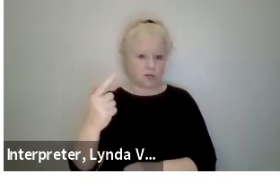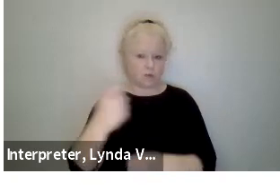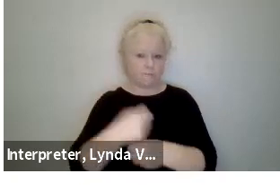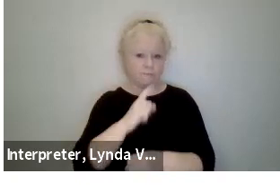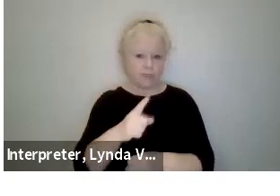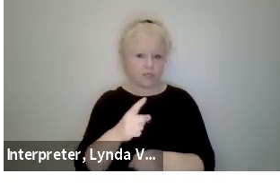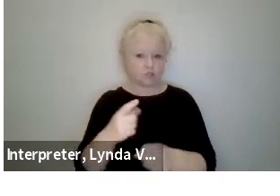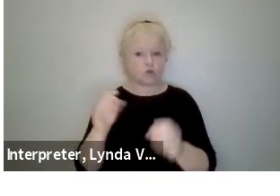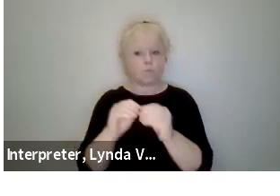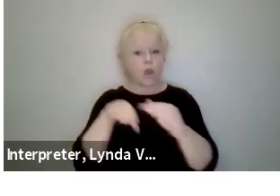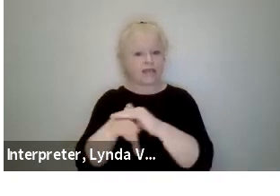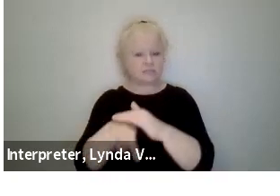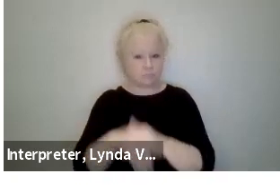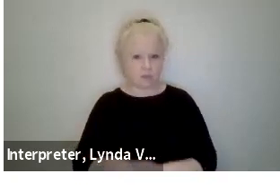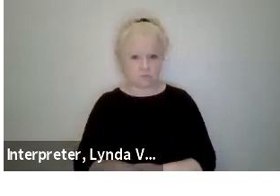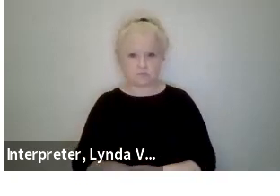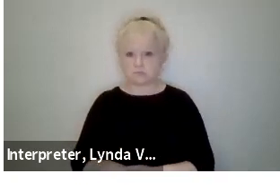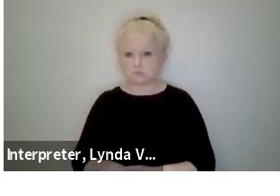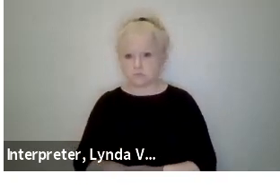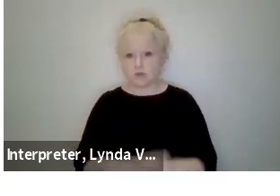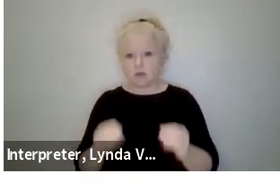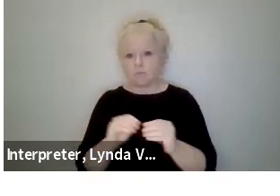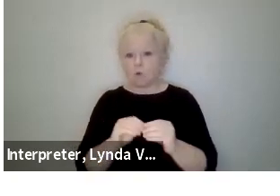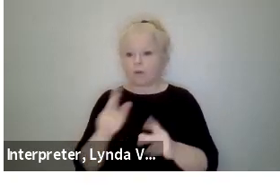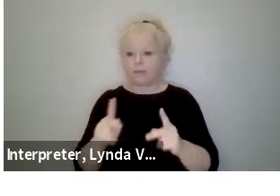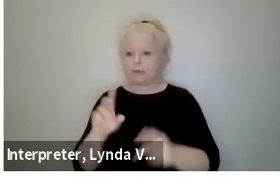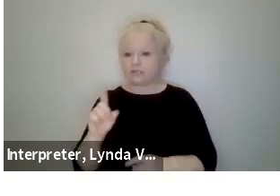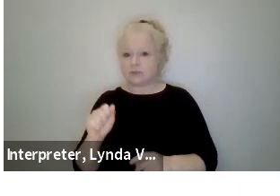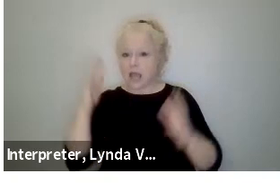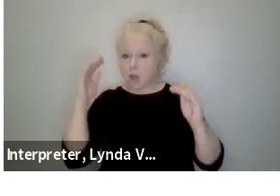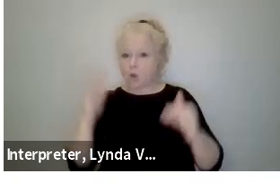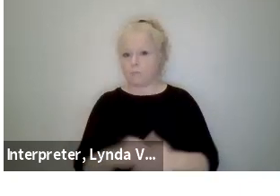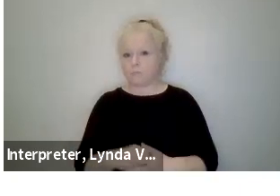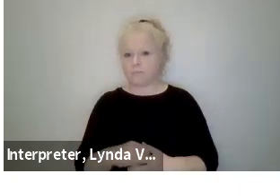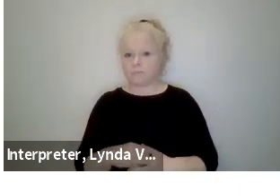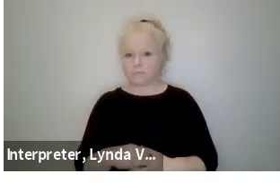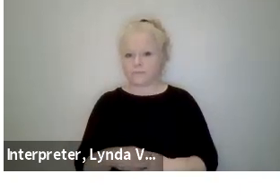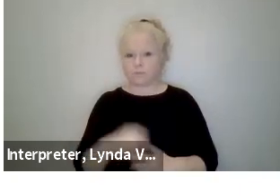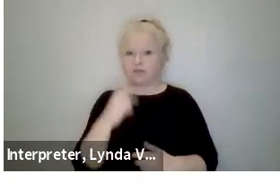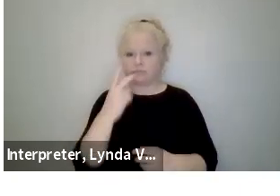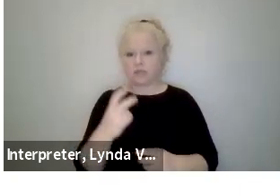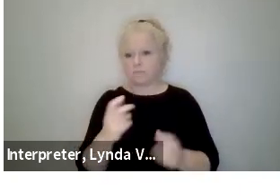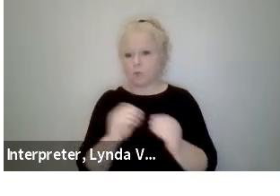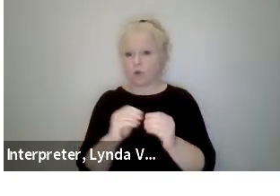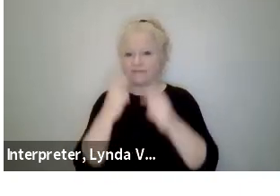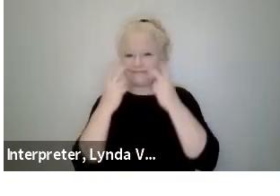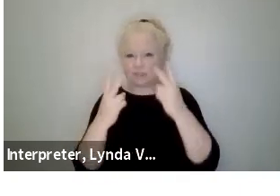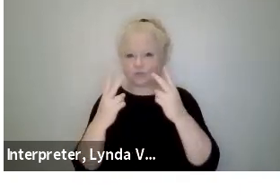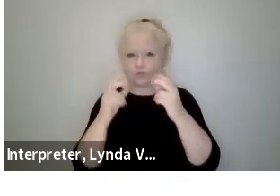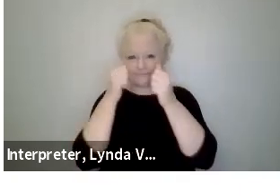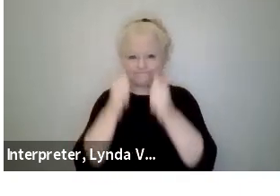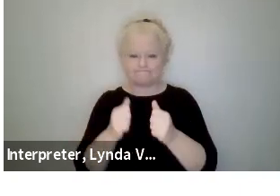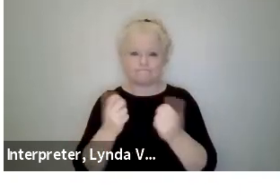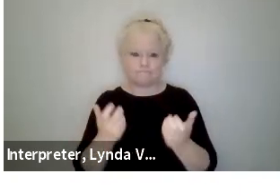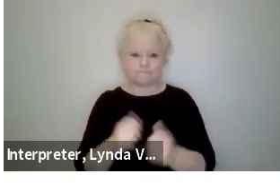more accessible. So hopefully they will have some more folks working there who have some visual disabilities, but I don't think they currently do, to answer